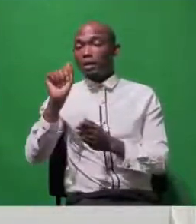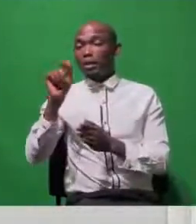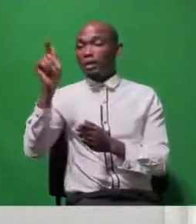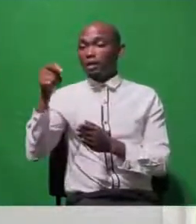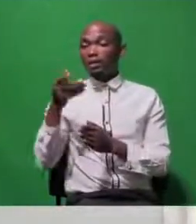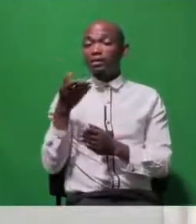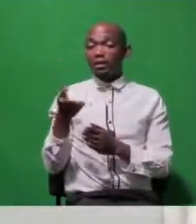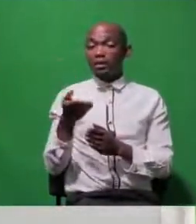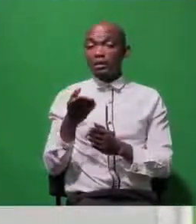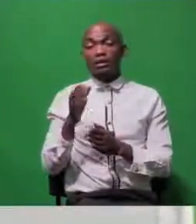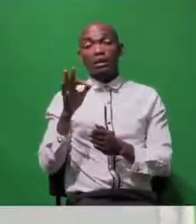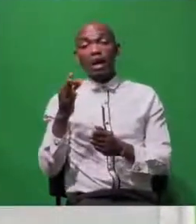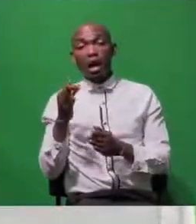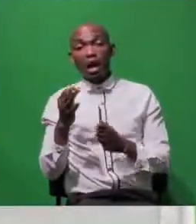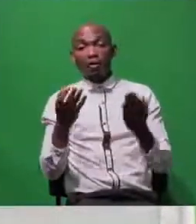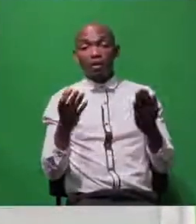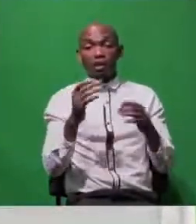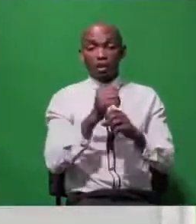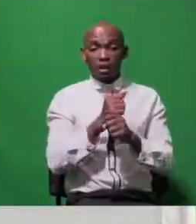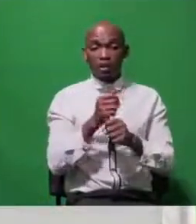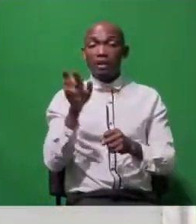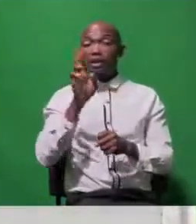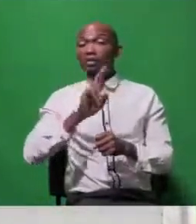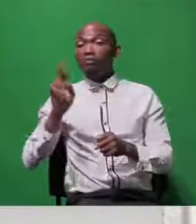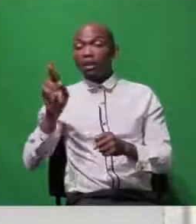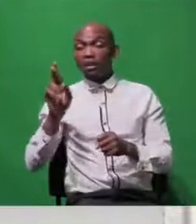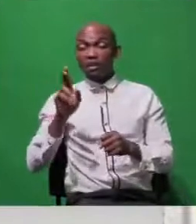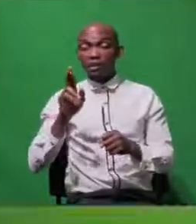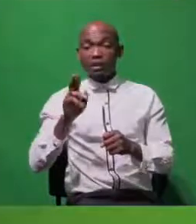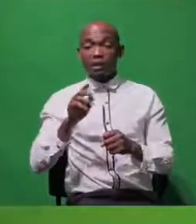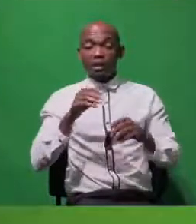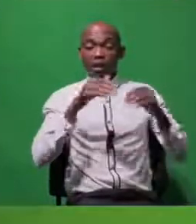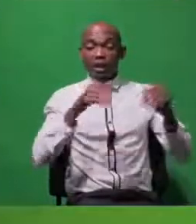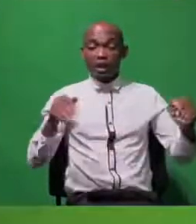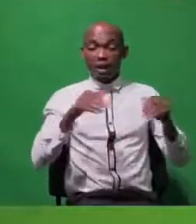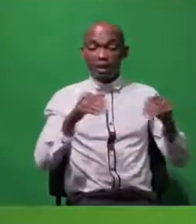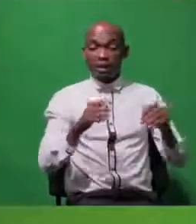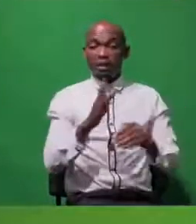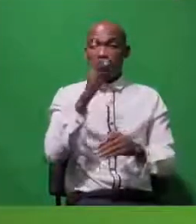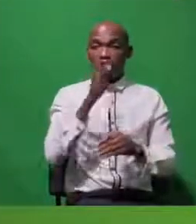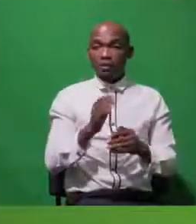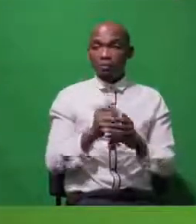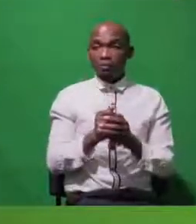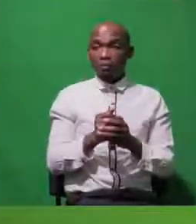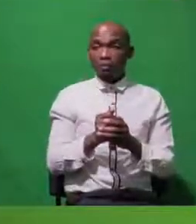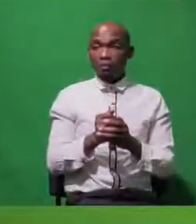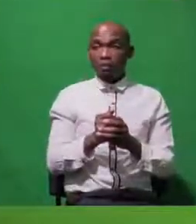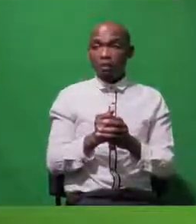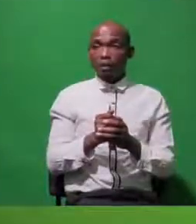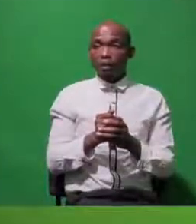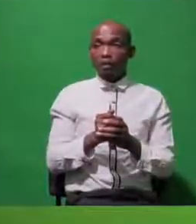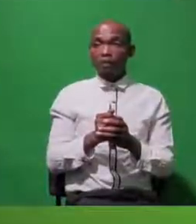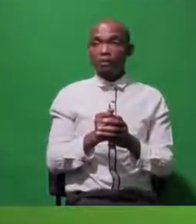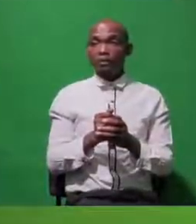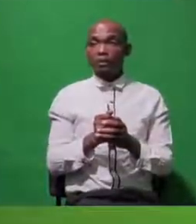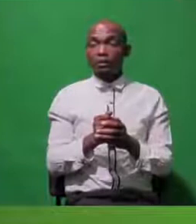to reflect the line using a vertical line. The same line can be reflected